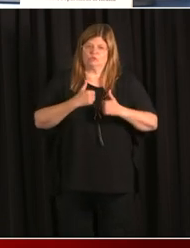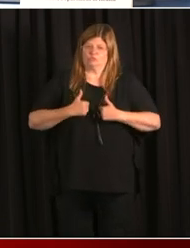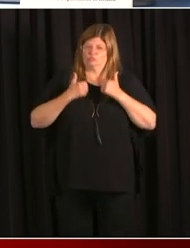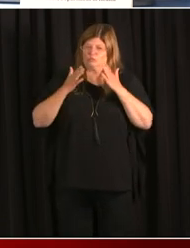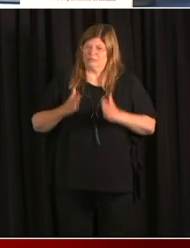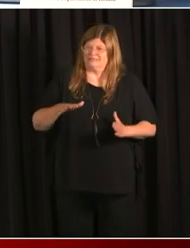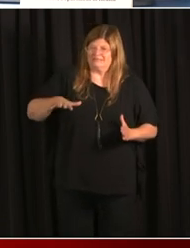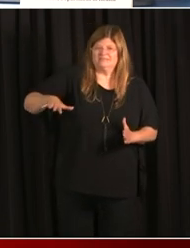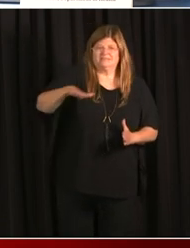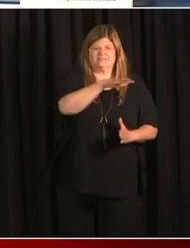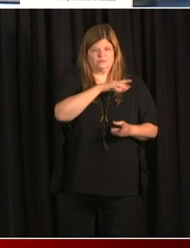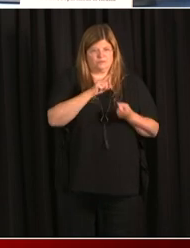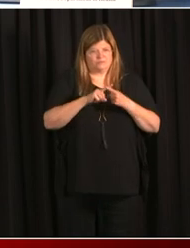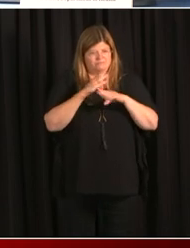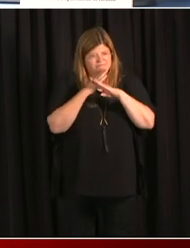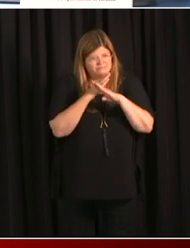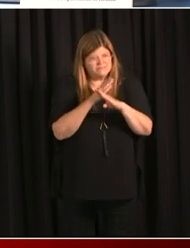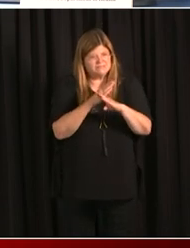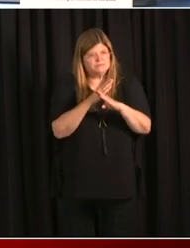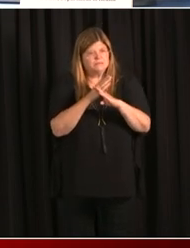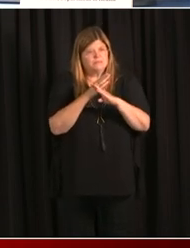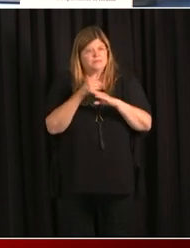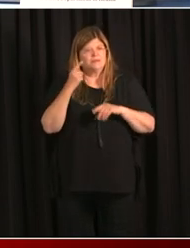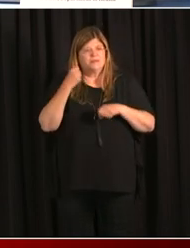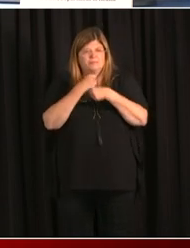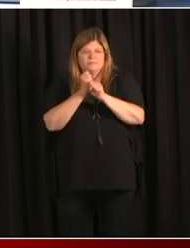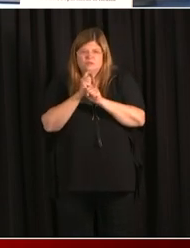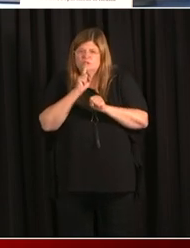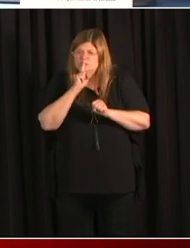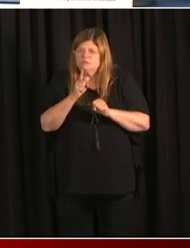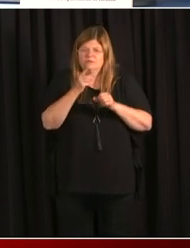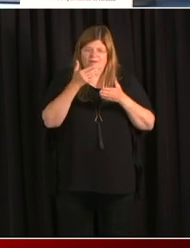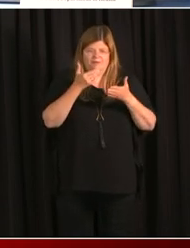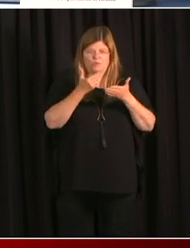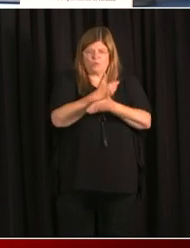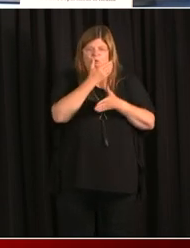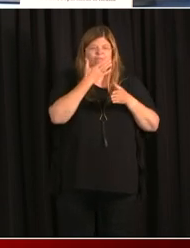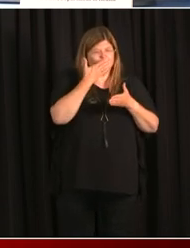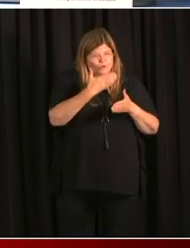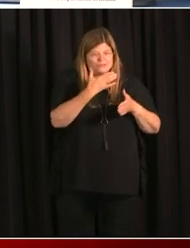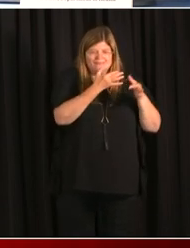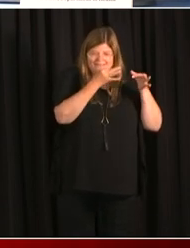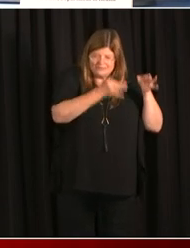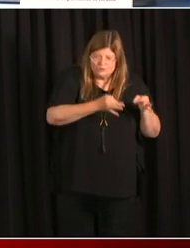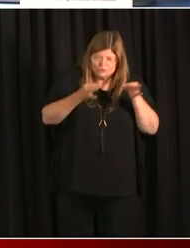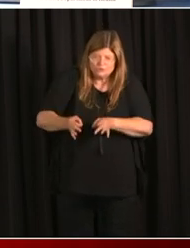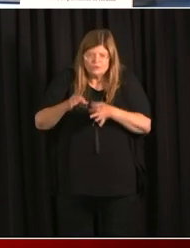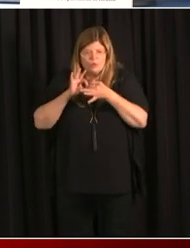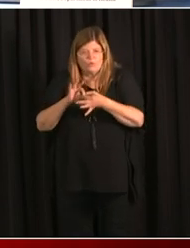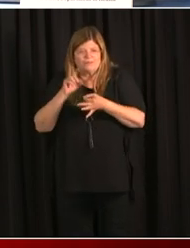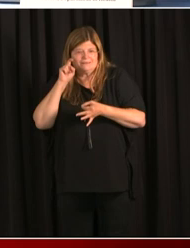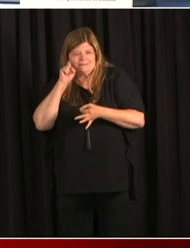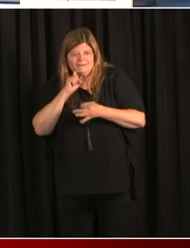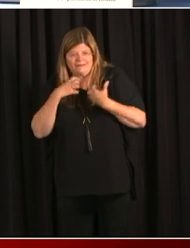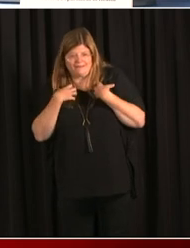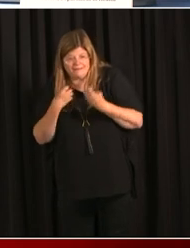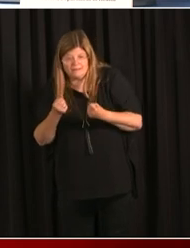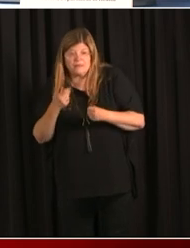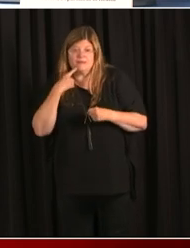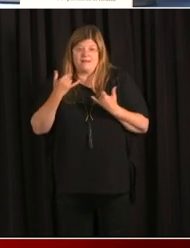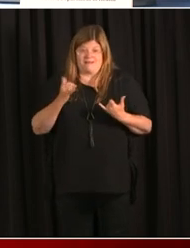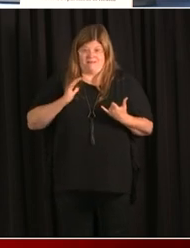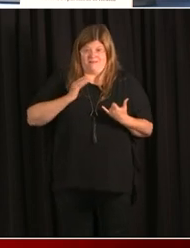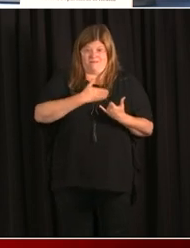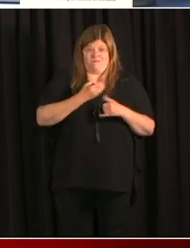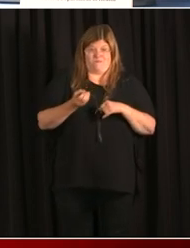or I should say it differently, the restriction on the district for us to use our own tax dollars to have